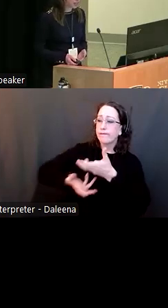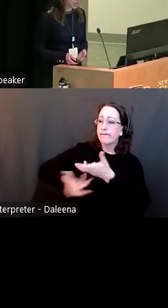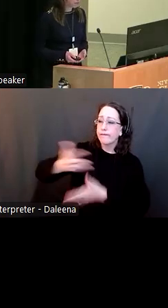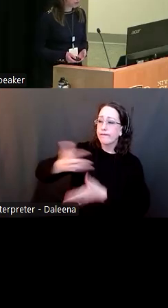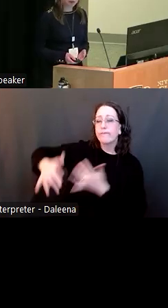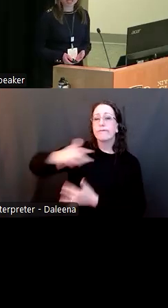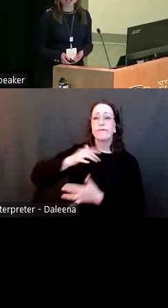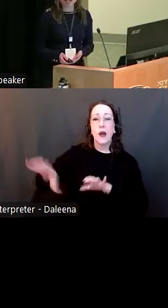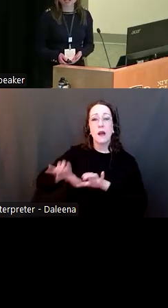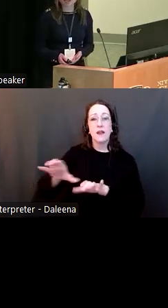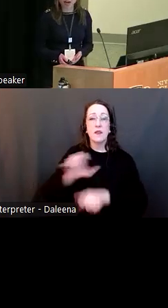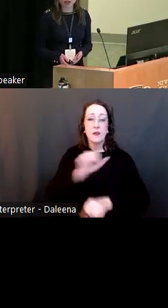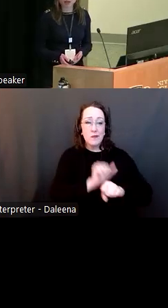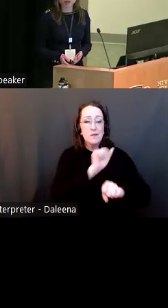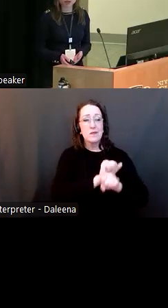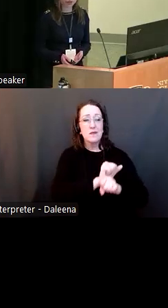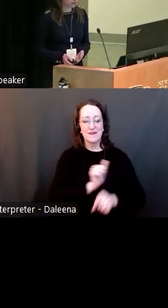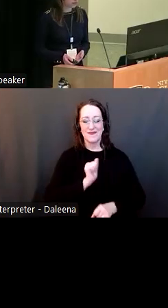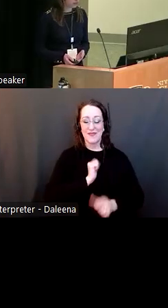activities, employment, and self-care.